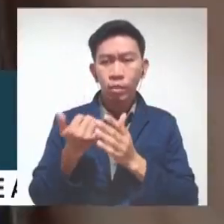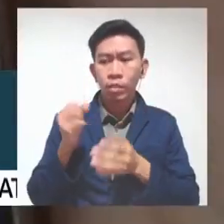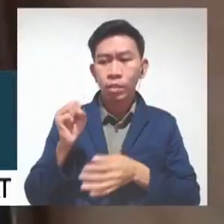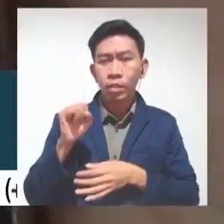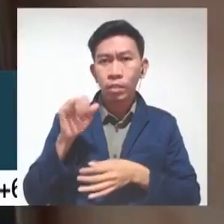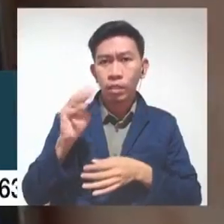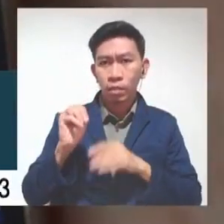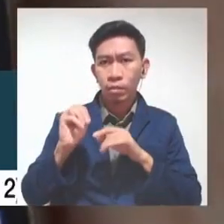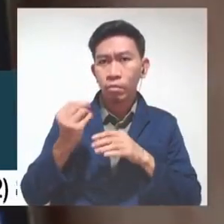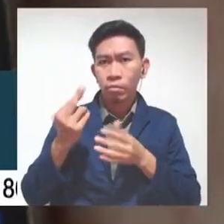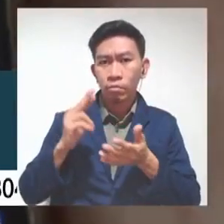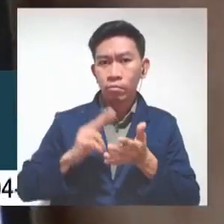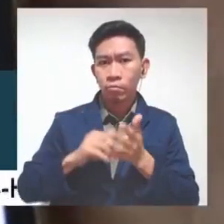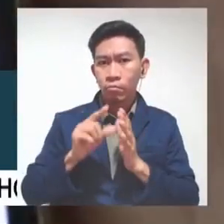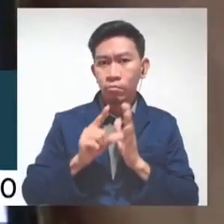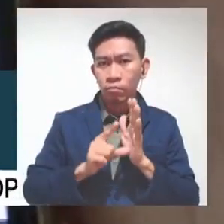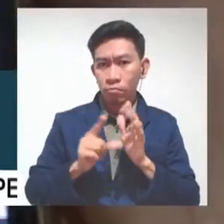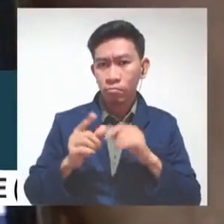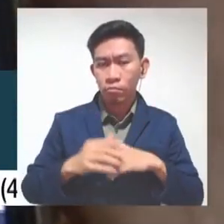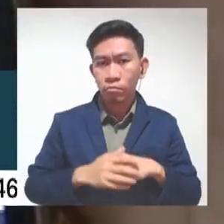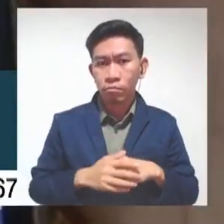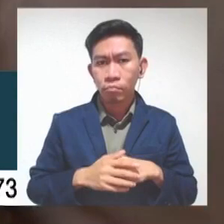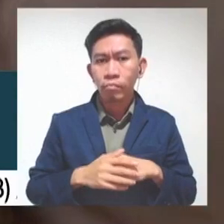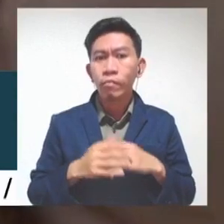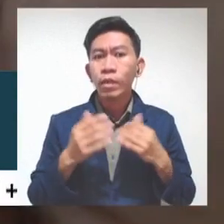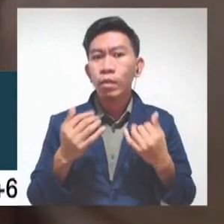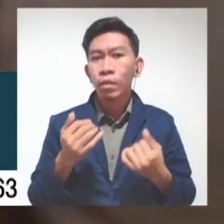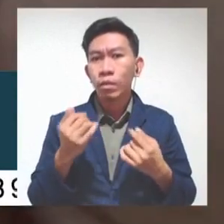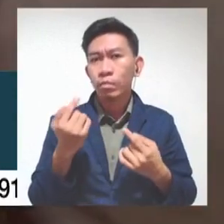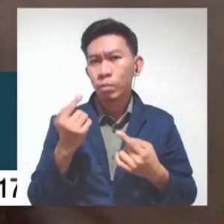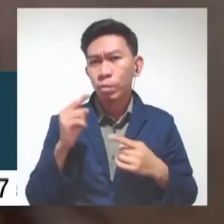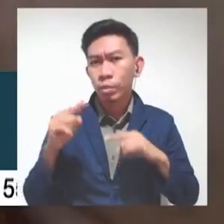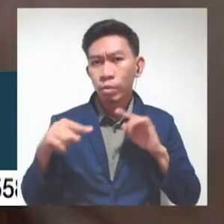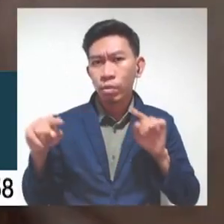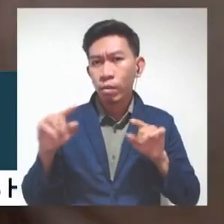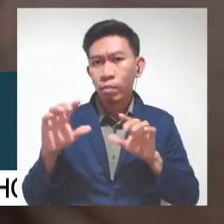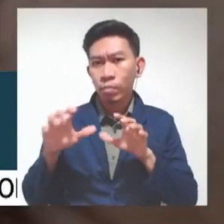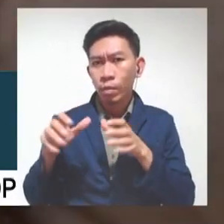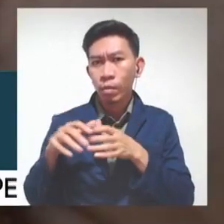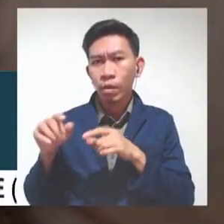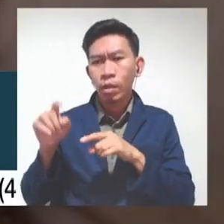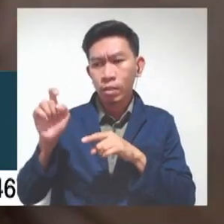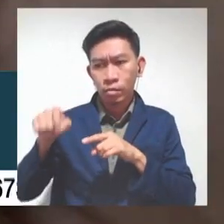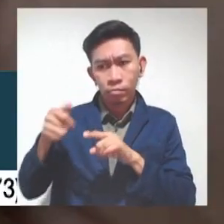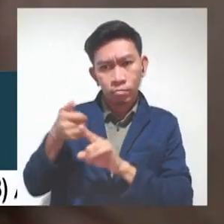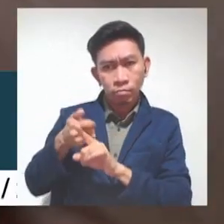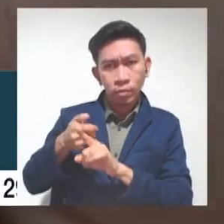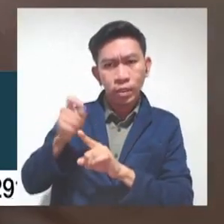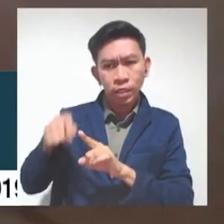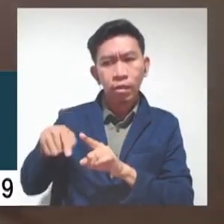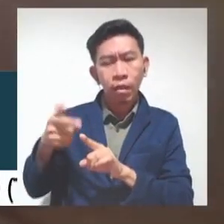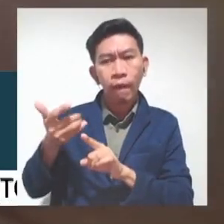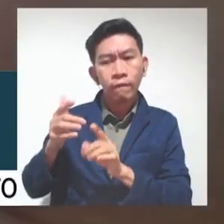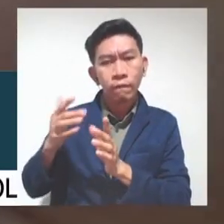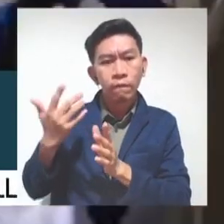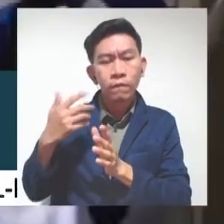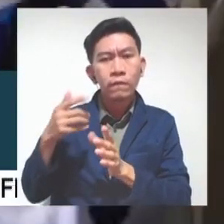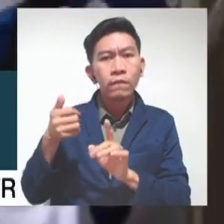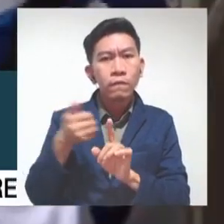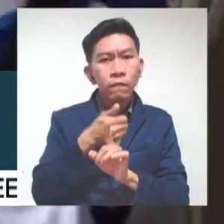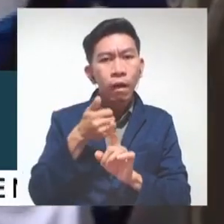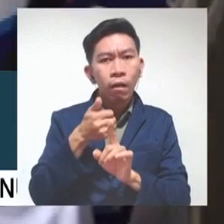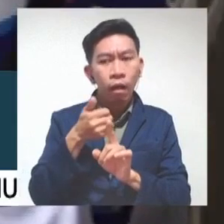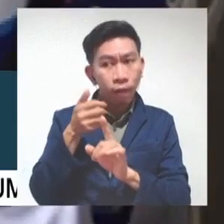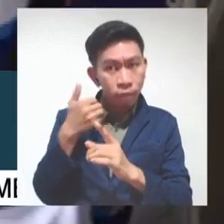Poe, says the law has good provisions and concerned agencies should use it to punish perpetrators. Her remark comes after it